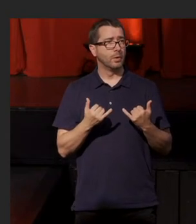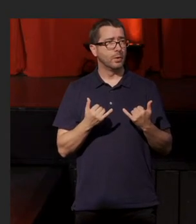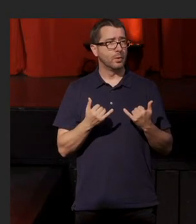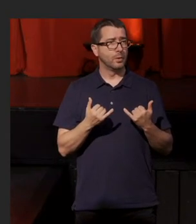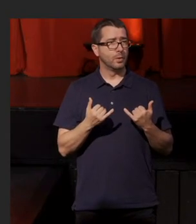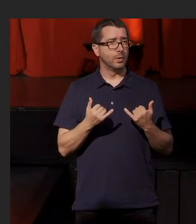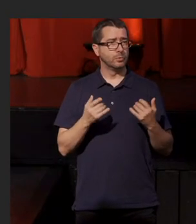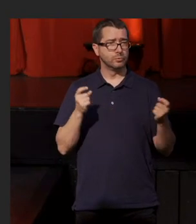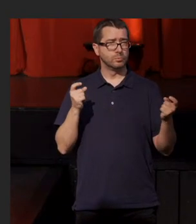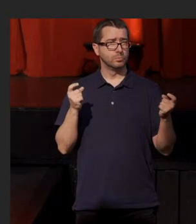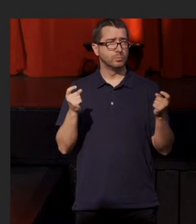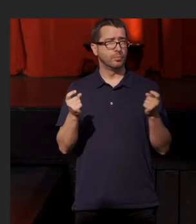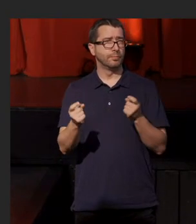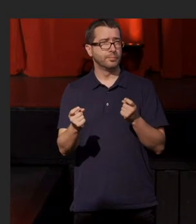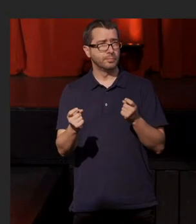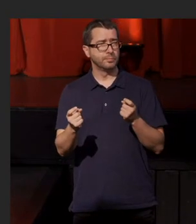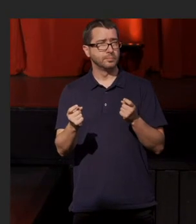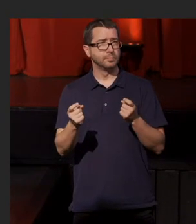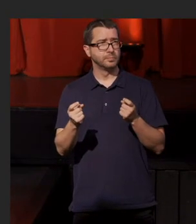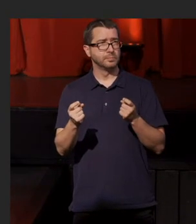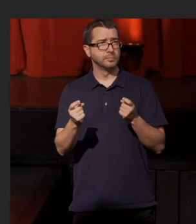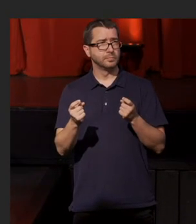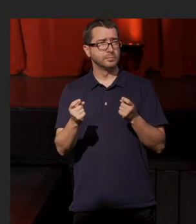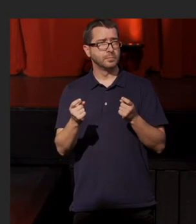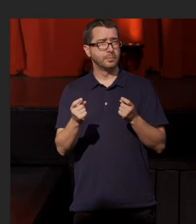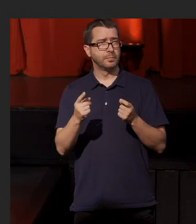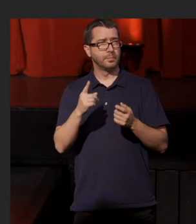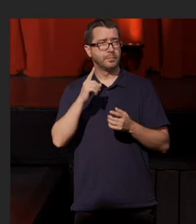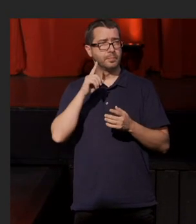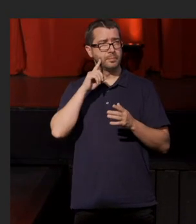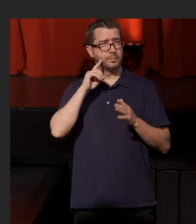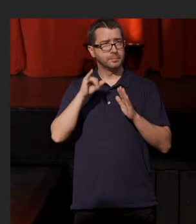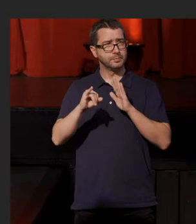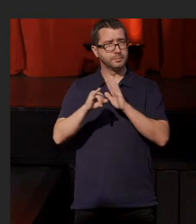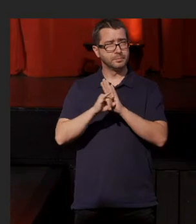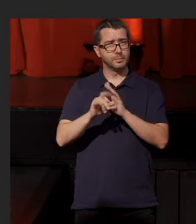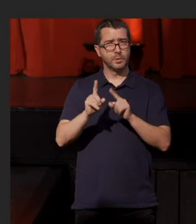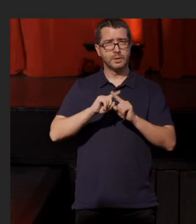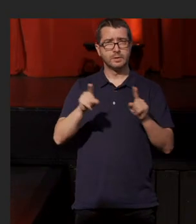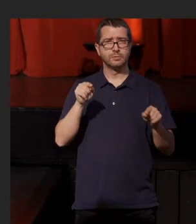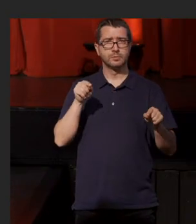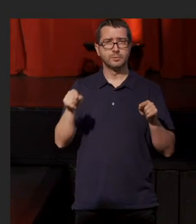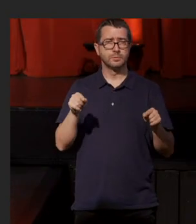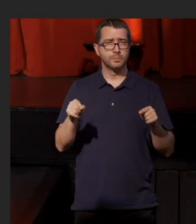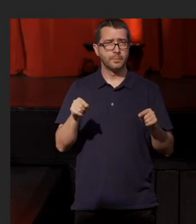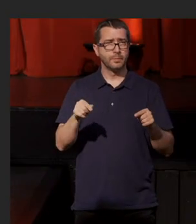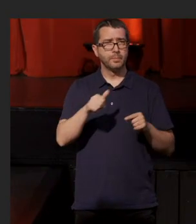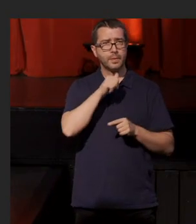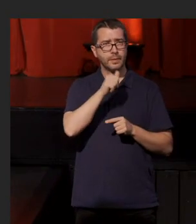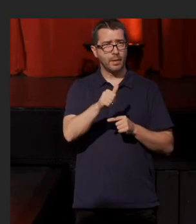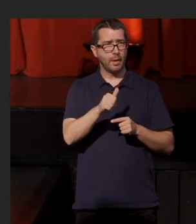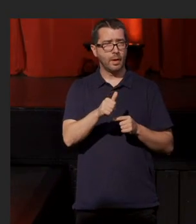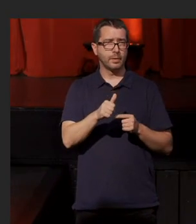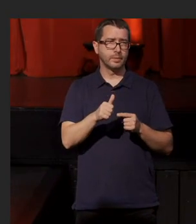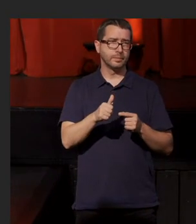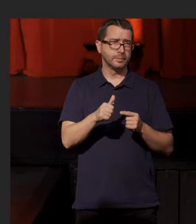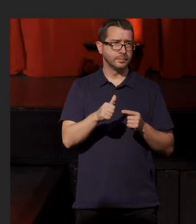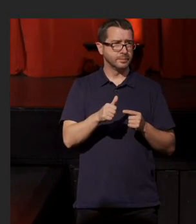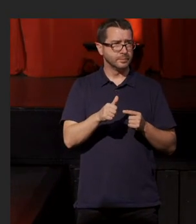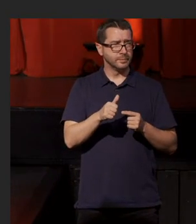see the primarily areas of difference, not simply in issue-based terms, but in moral terms.